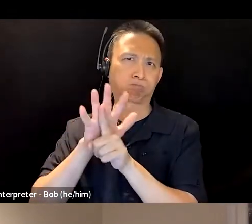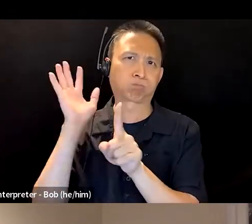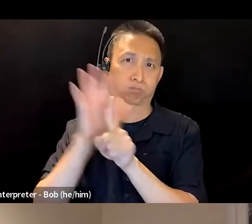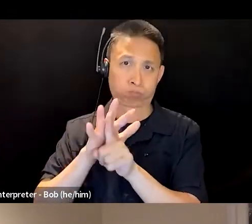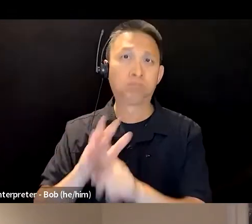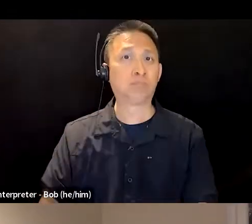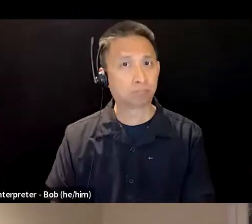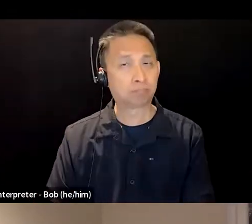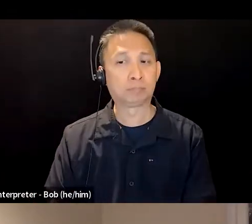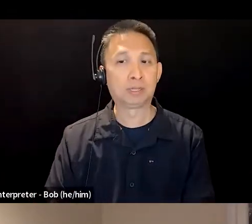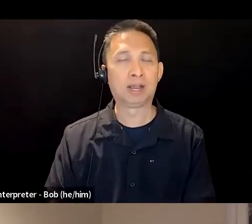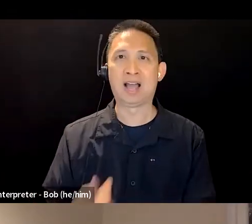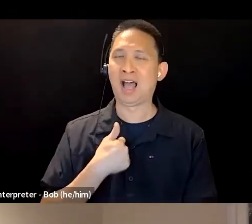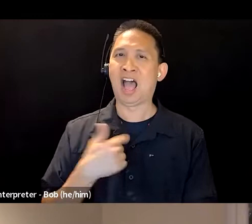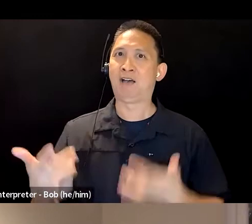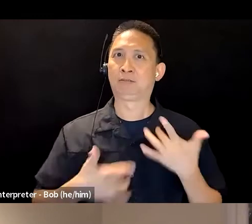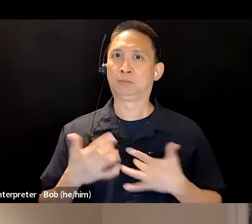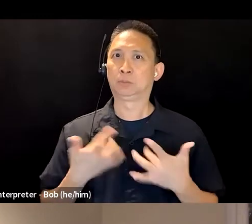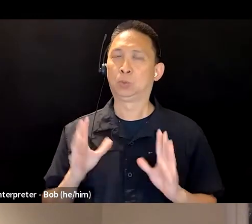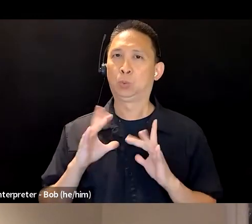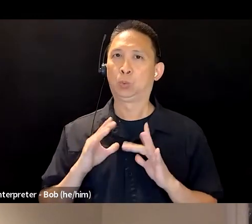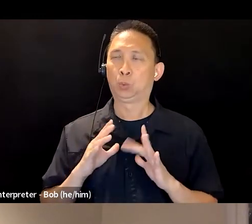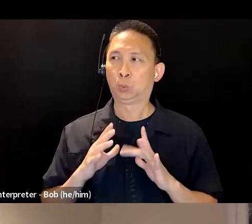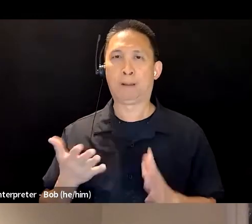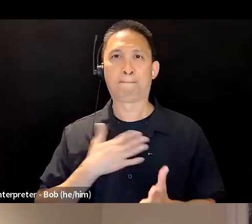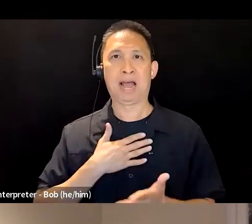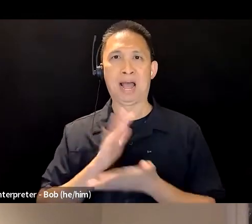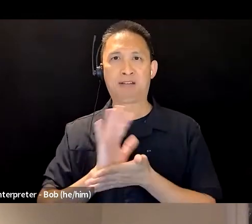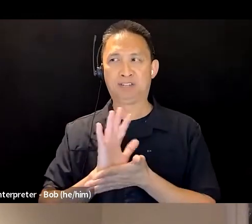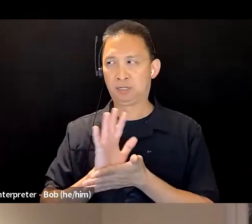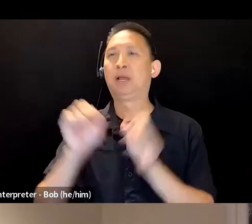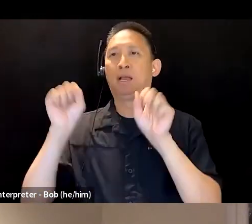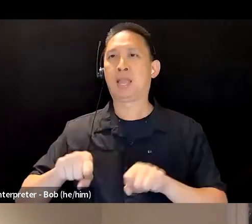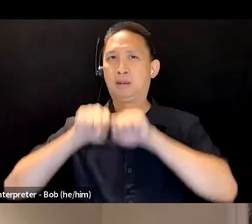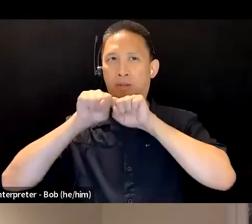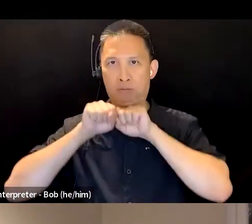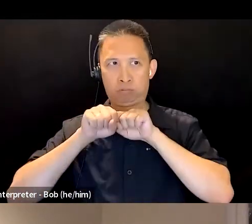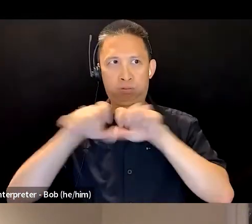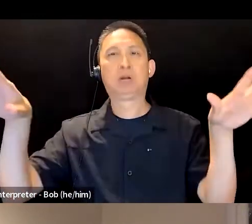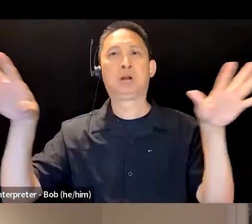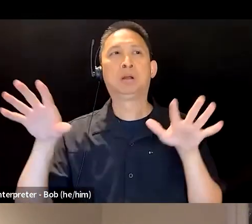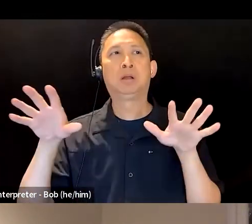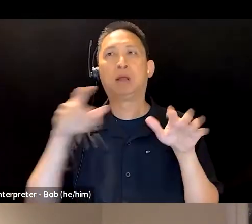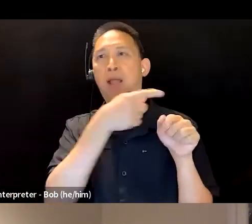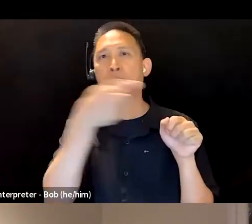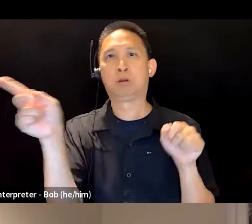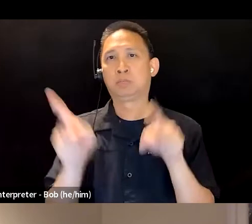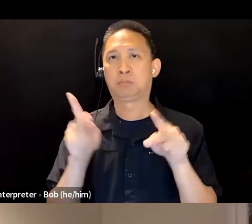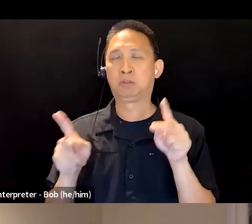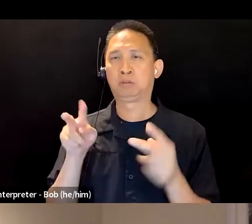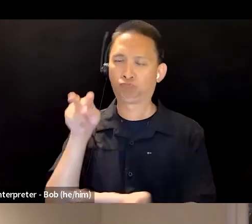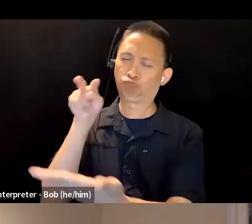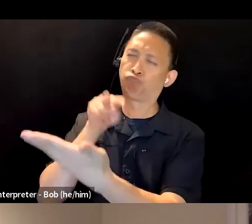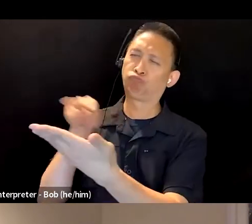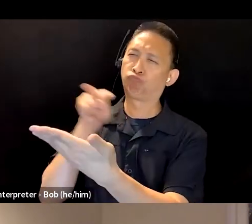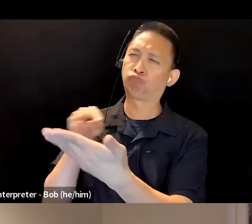to be able to make a film that was going to reach people who didn't inherently agree with it at the outset, so